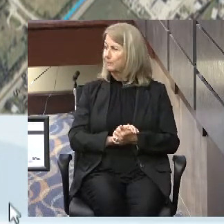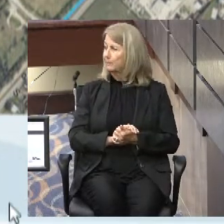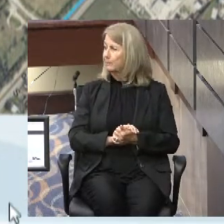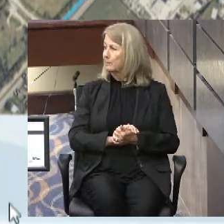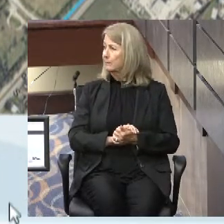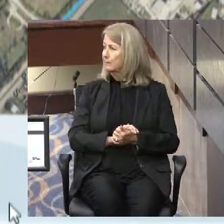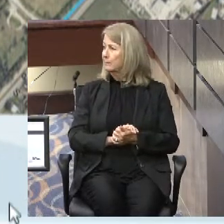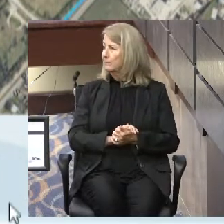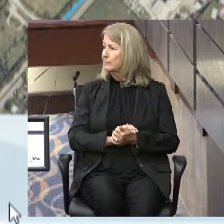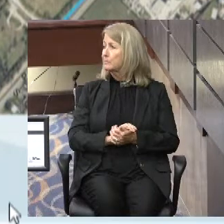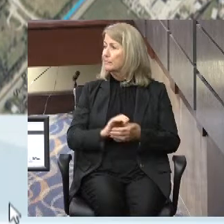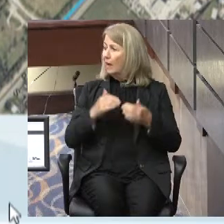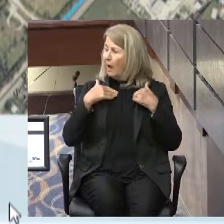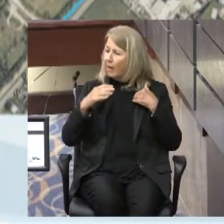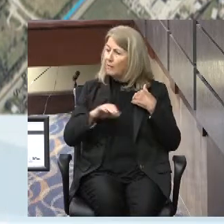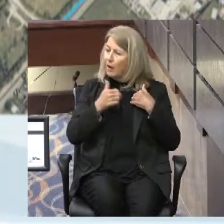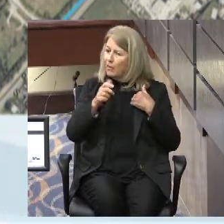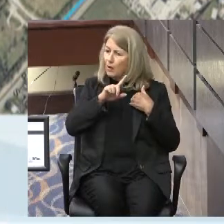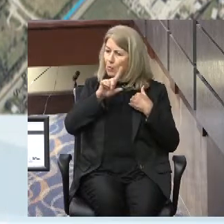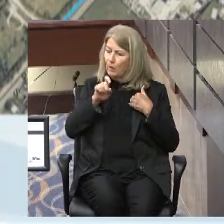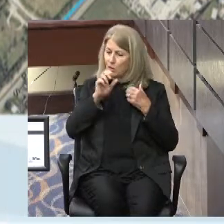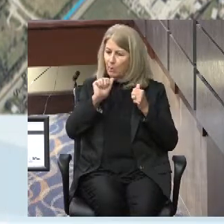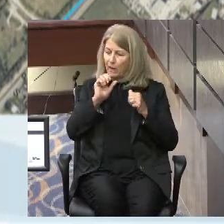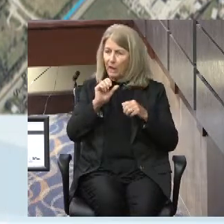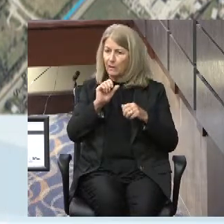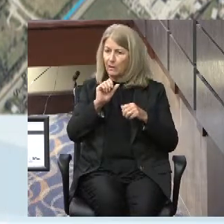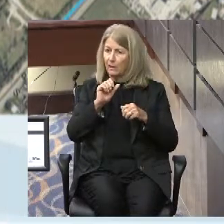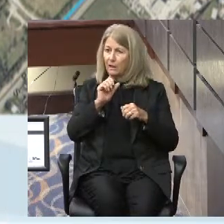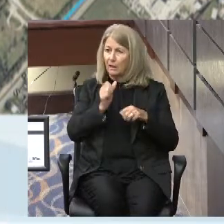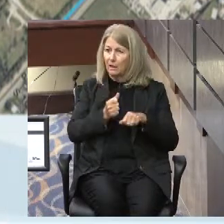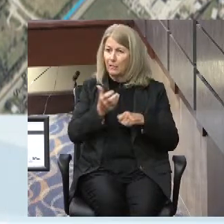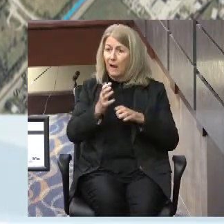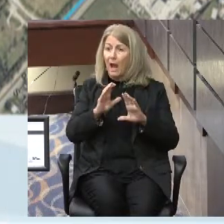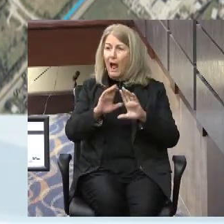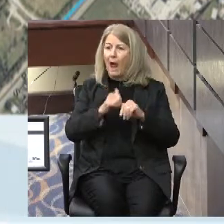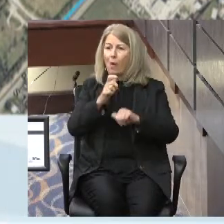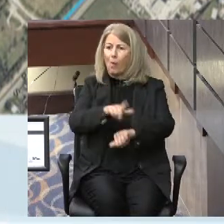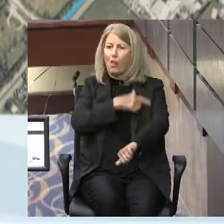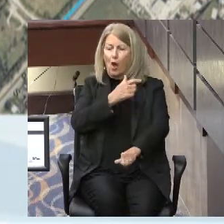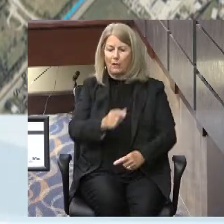I had another question on this. We could limit how long is the special permit for now?